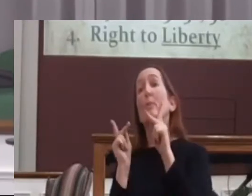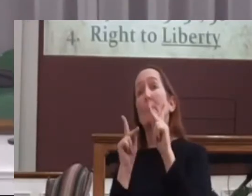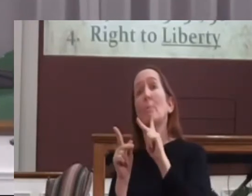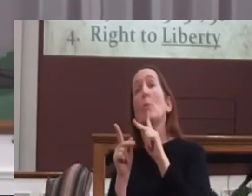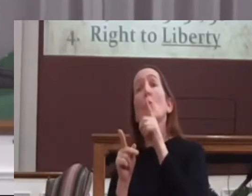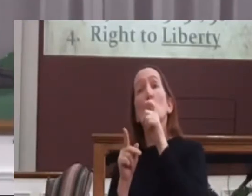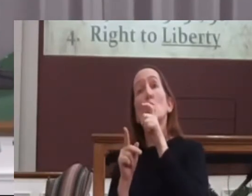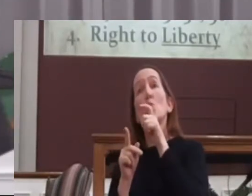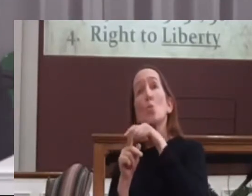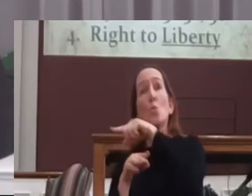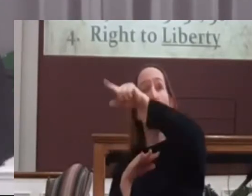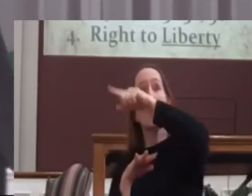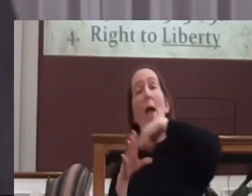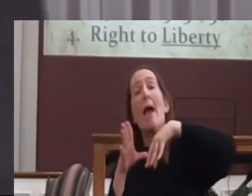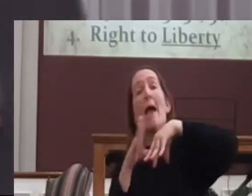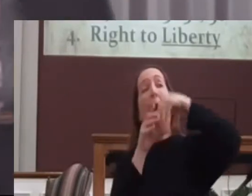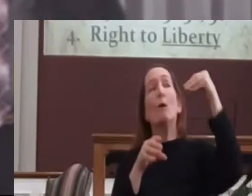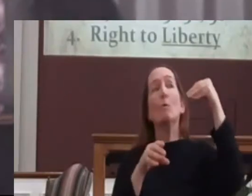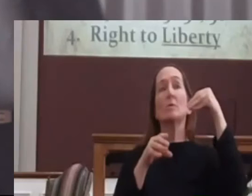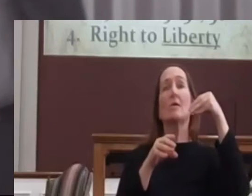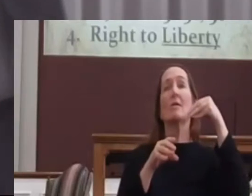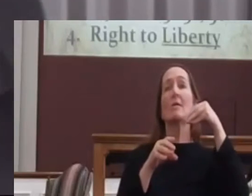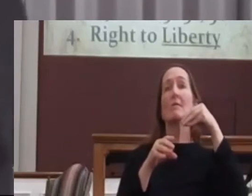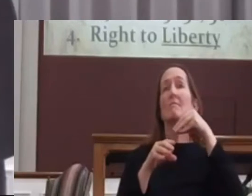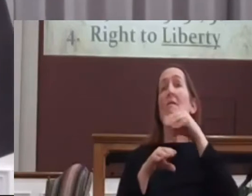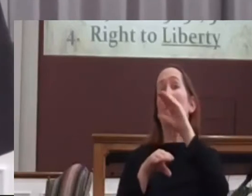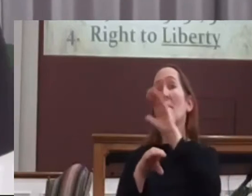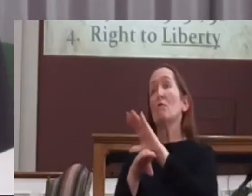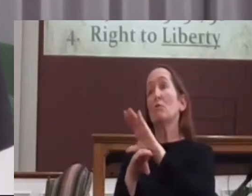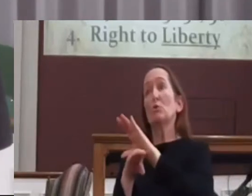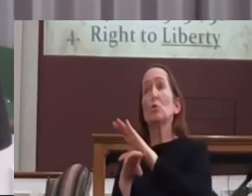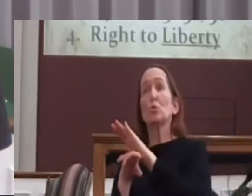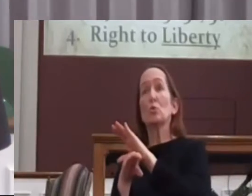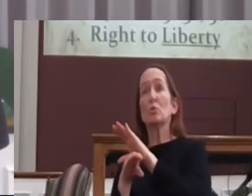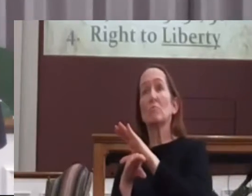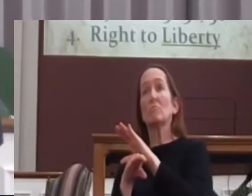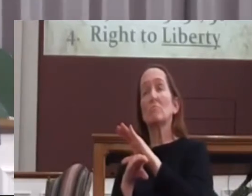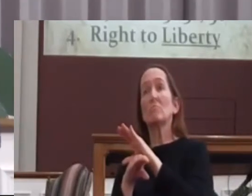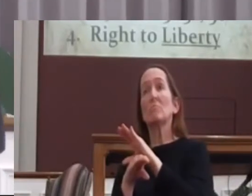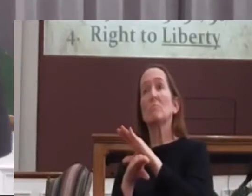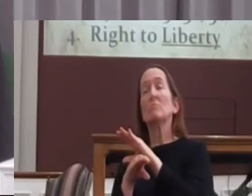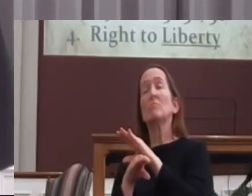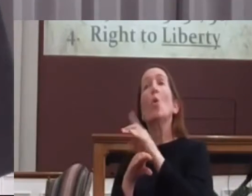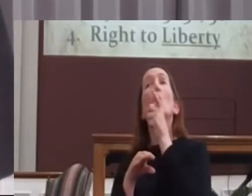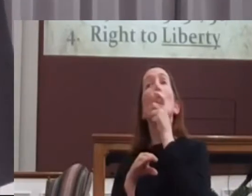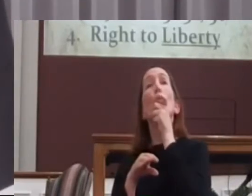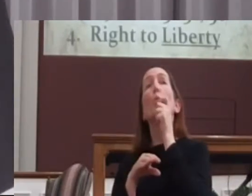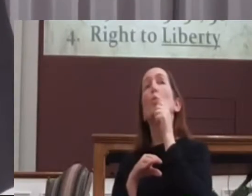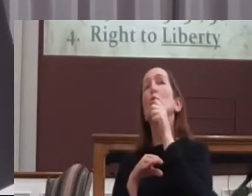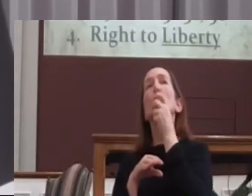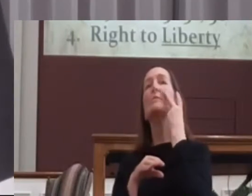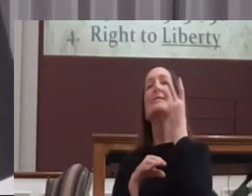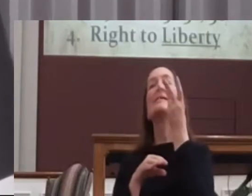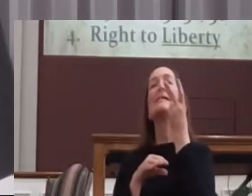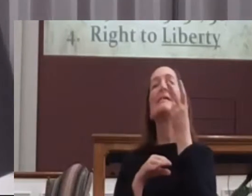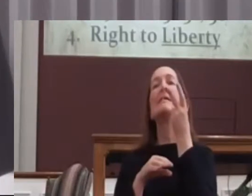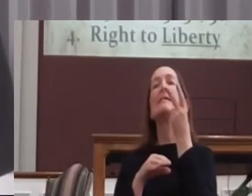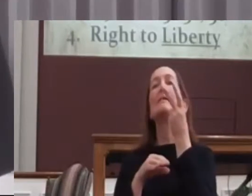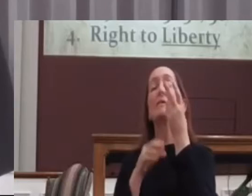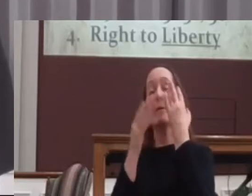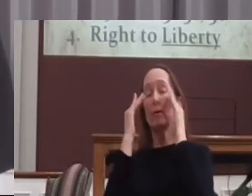then we have clearly told the people who are outside of the walls of the church this